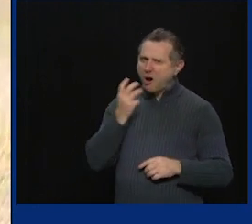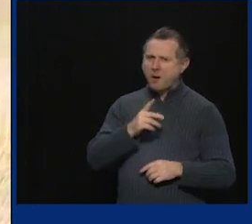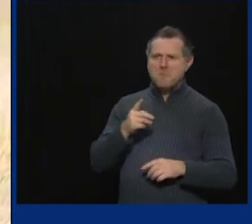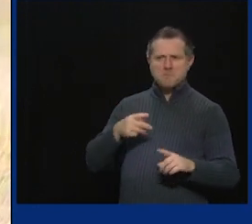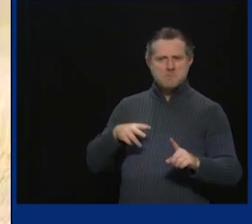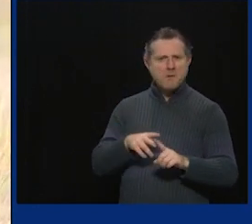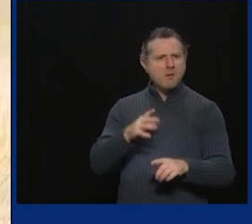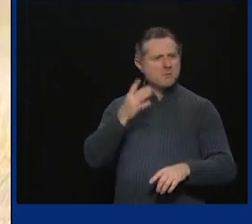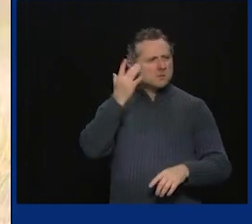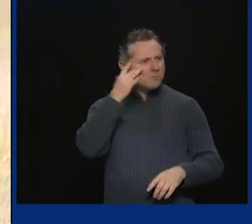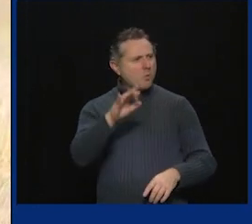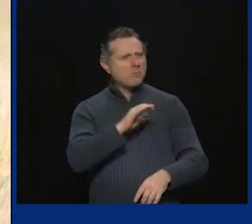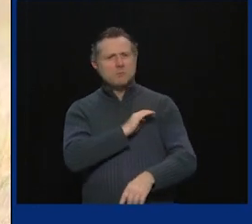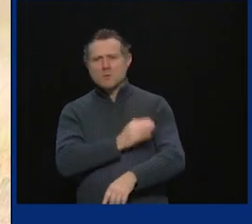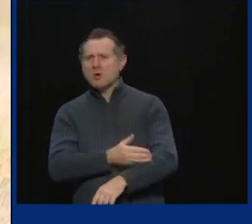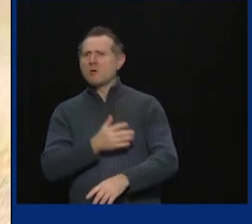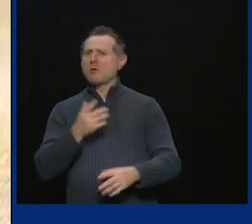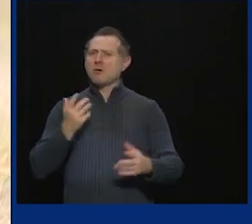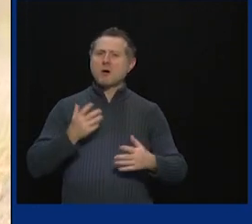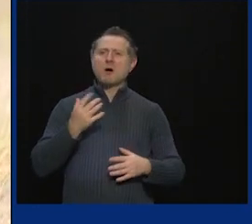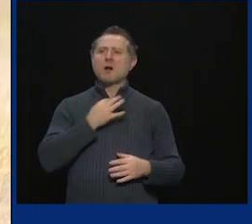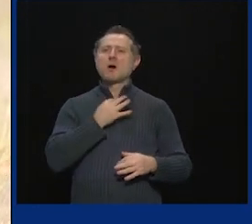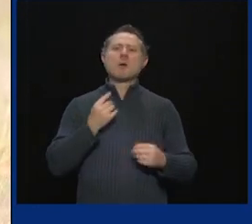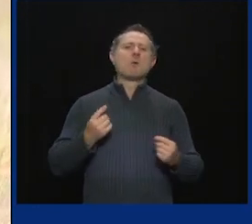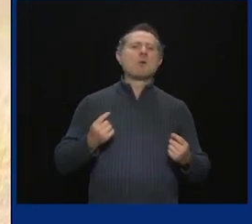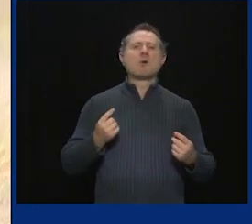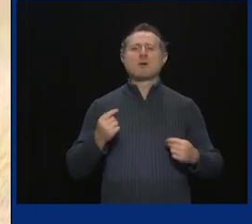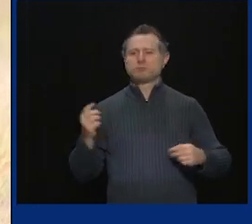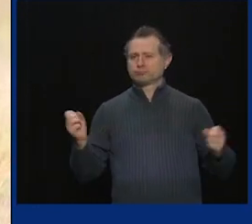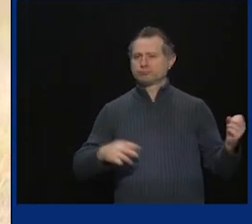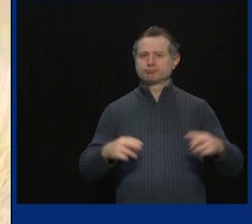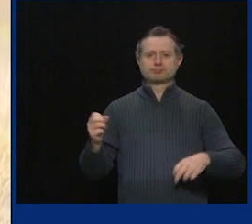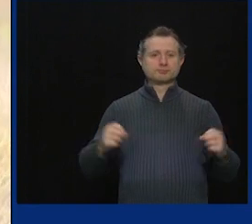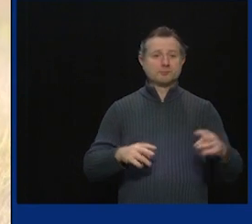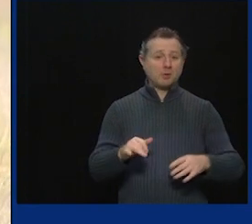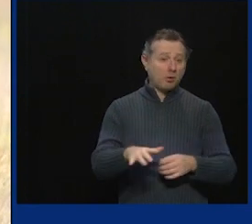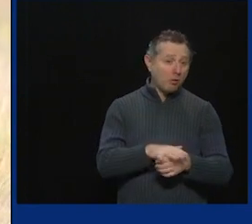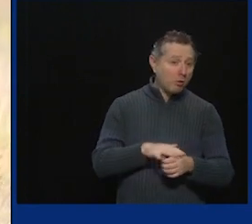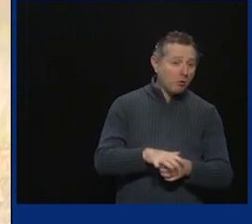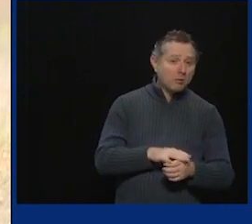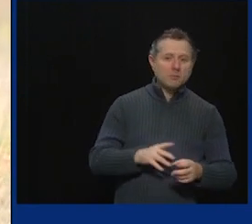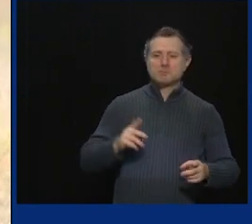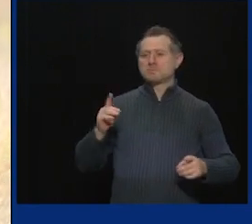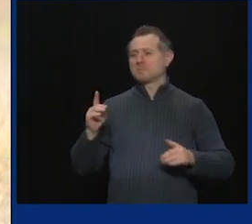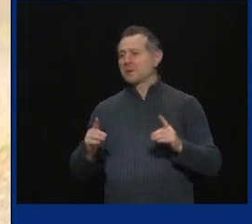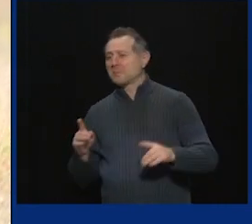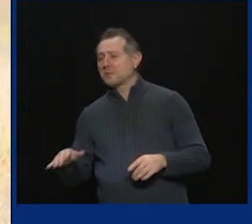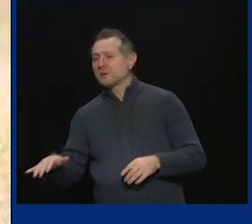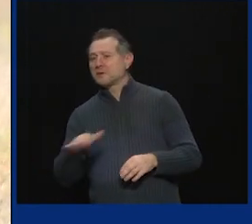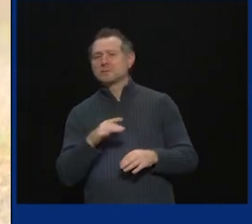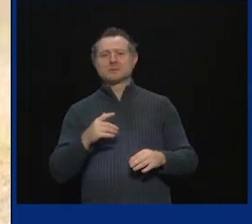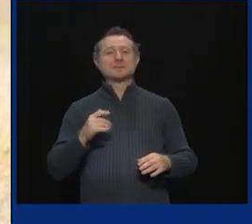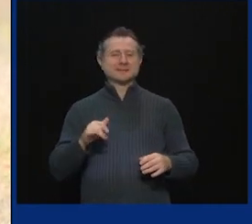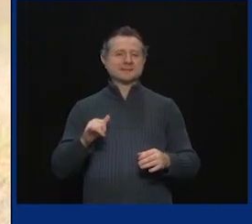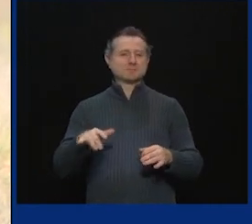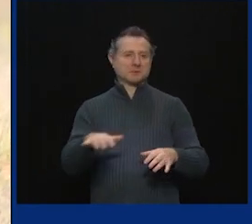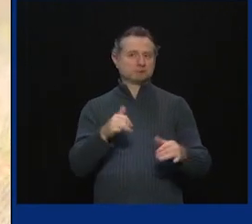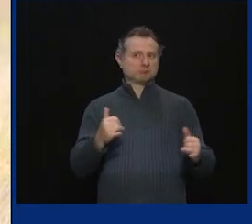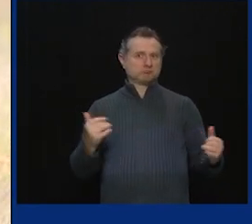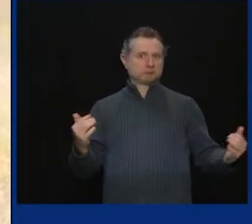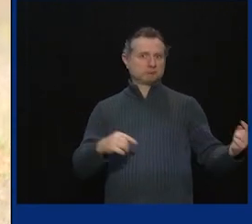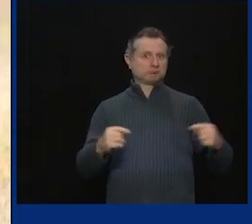know? And it's location, and it's people, and it's this place right now. And so we're now announcing